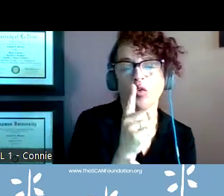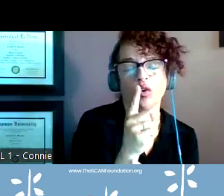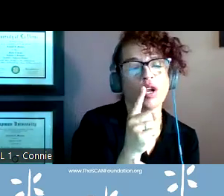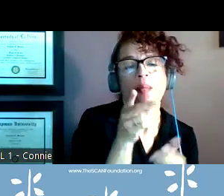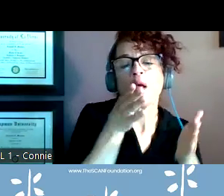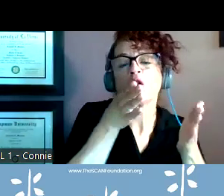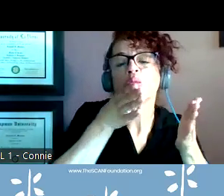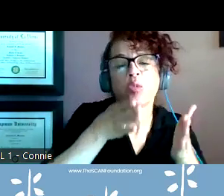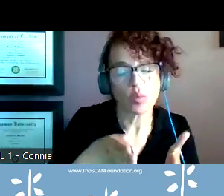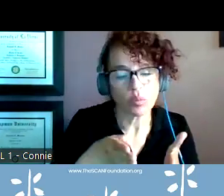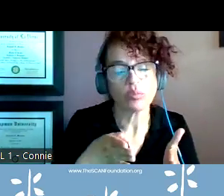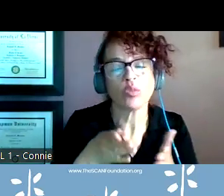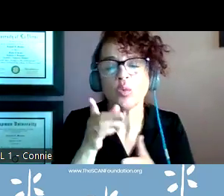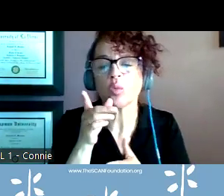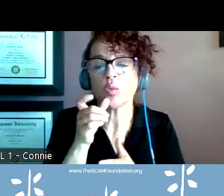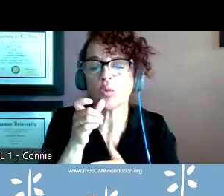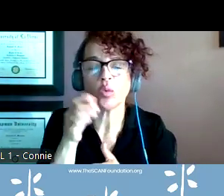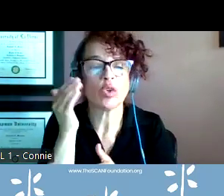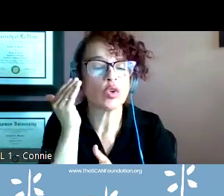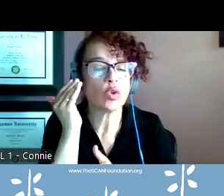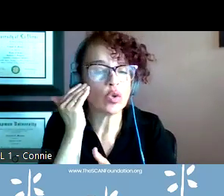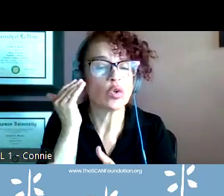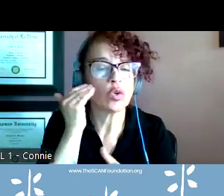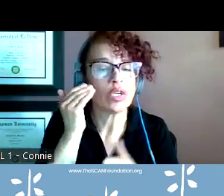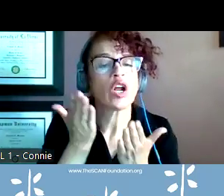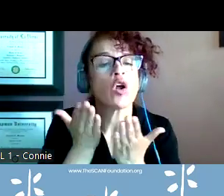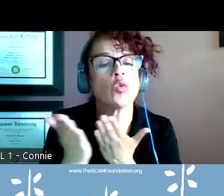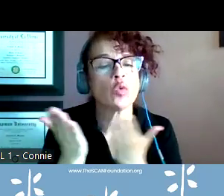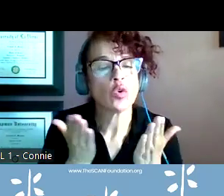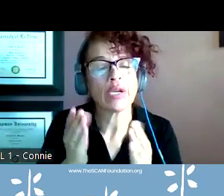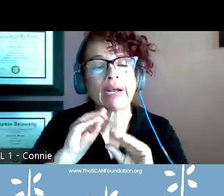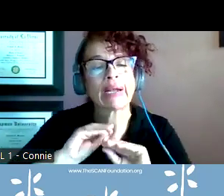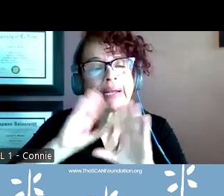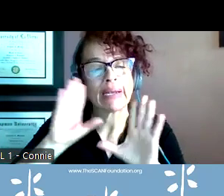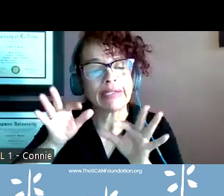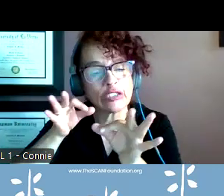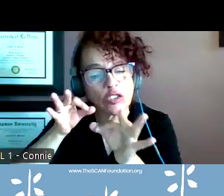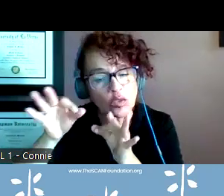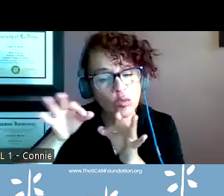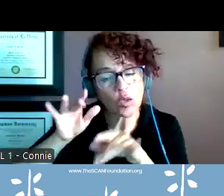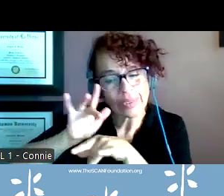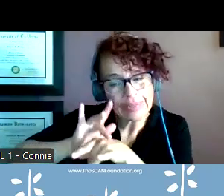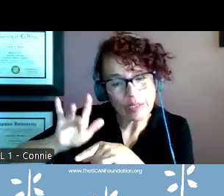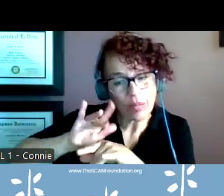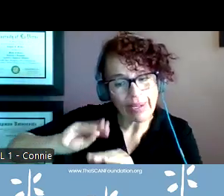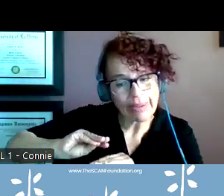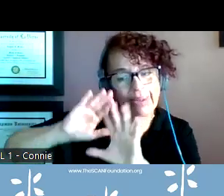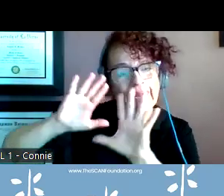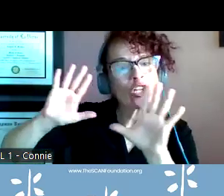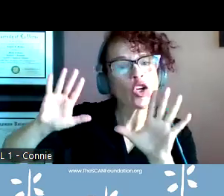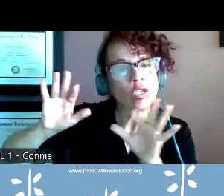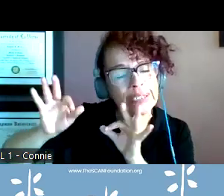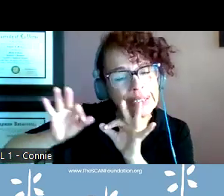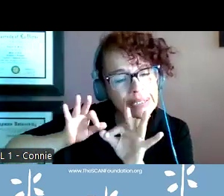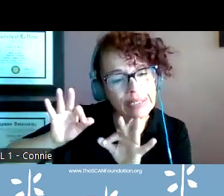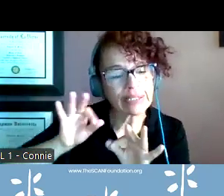person who knows the landscape of services, can clearly explain what's available as far